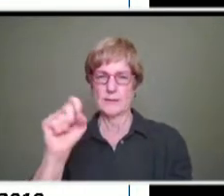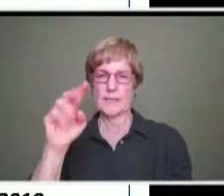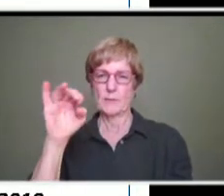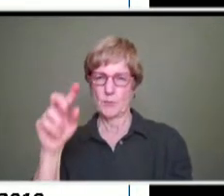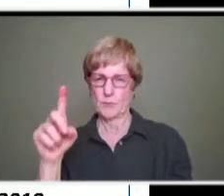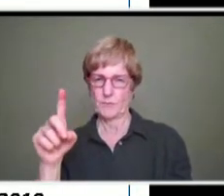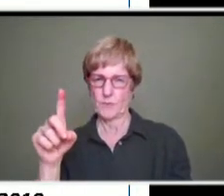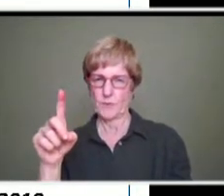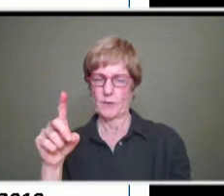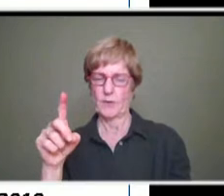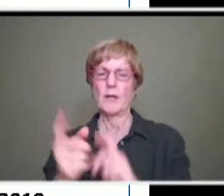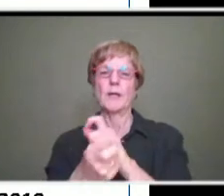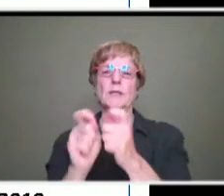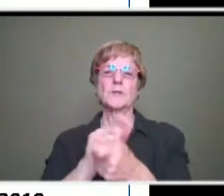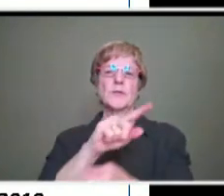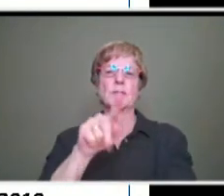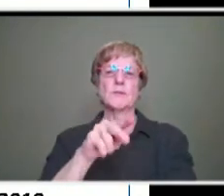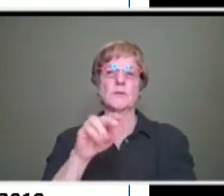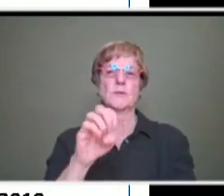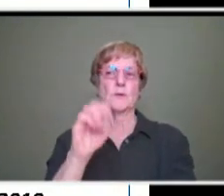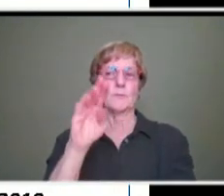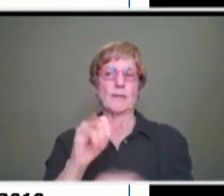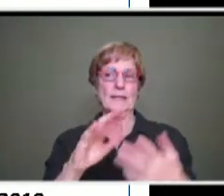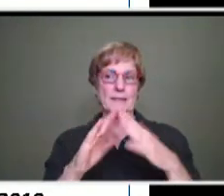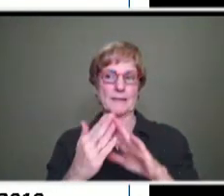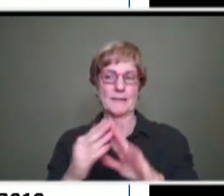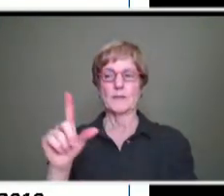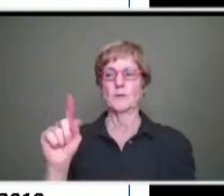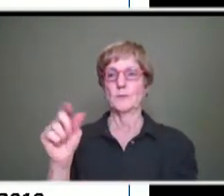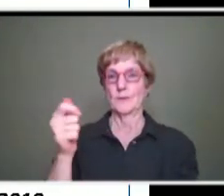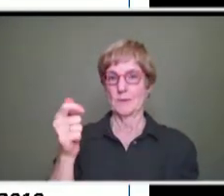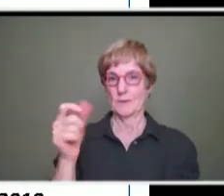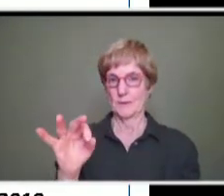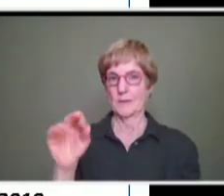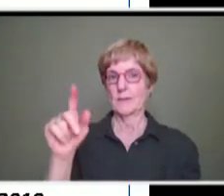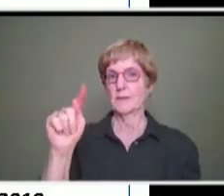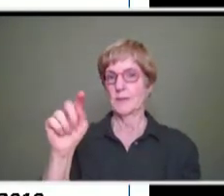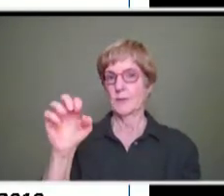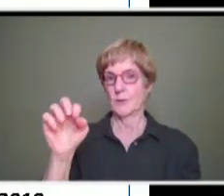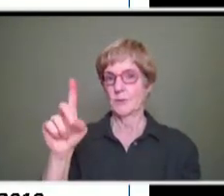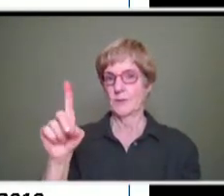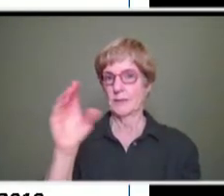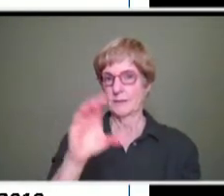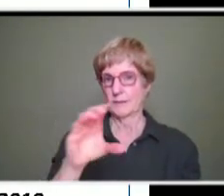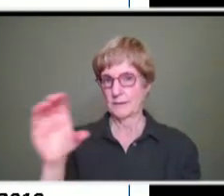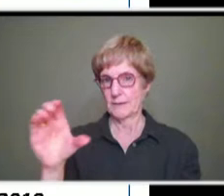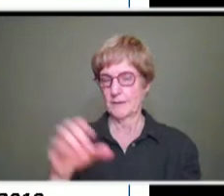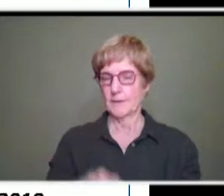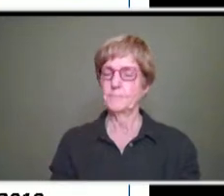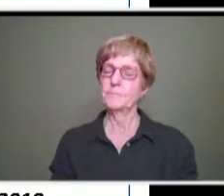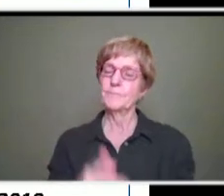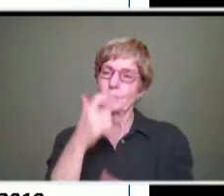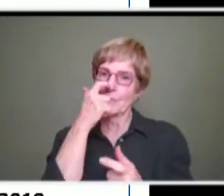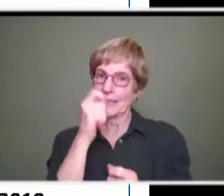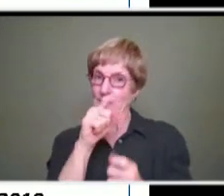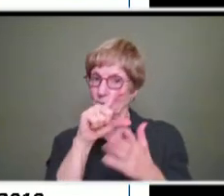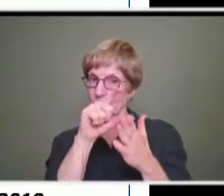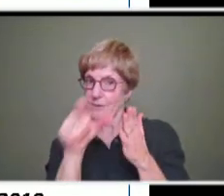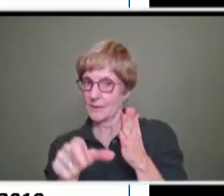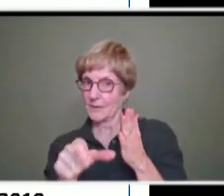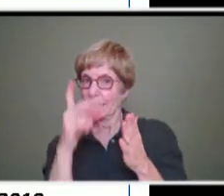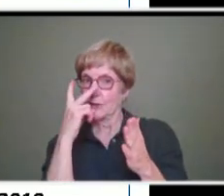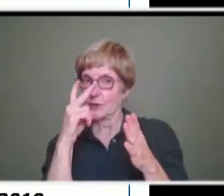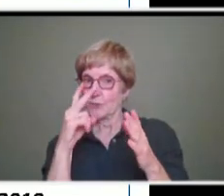were rezoned by the city in 2019 to todcc the interesting thing here is if you see the area